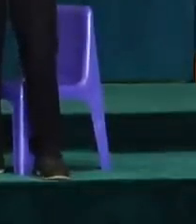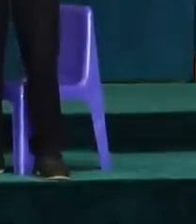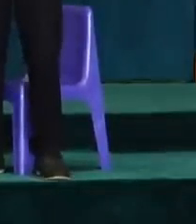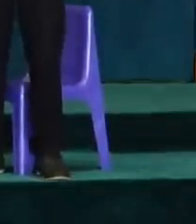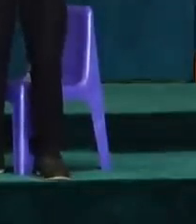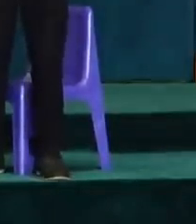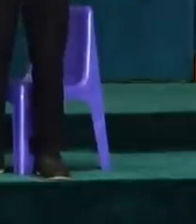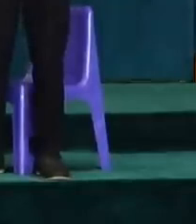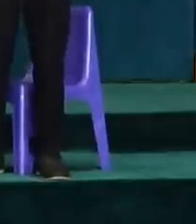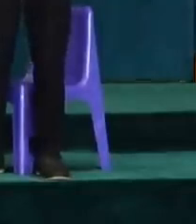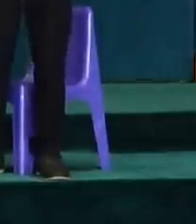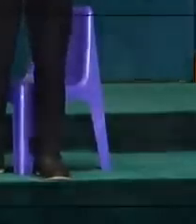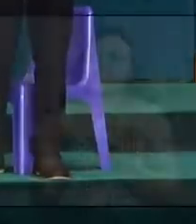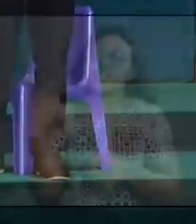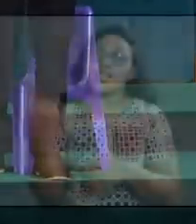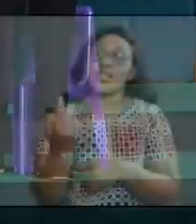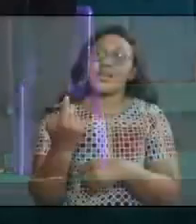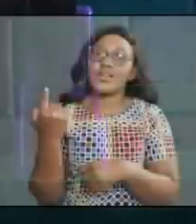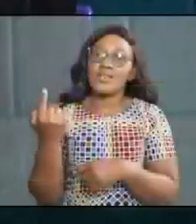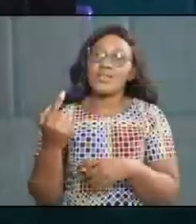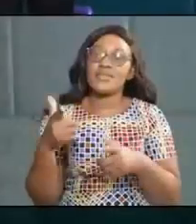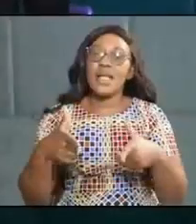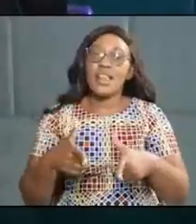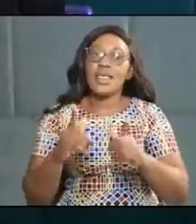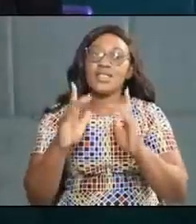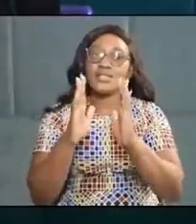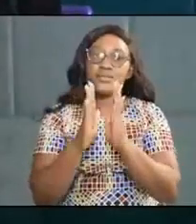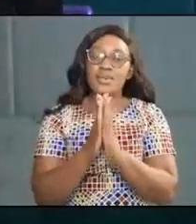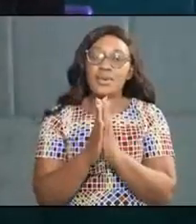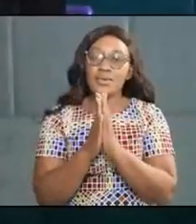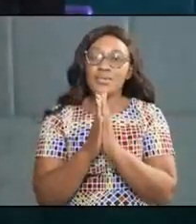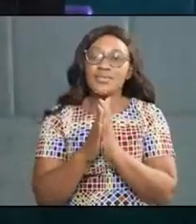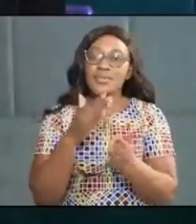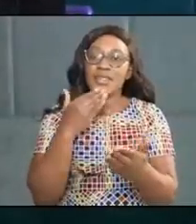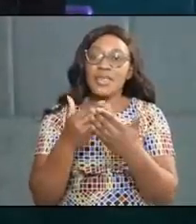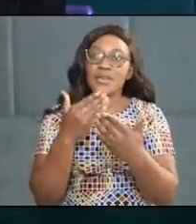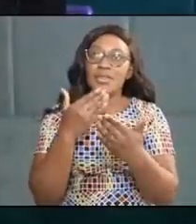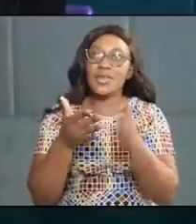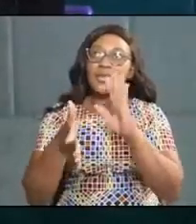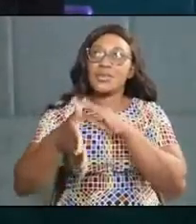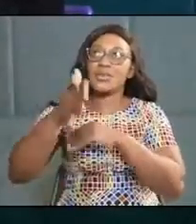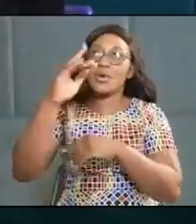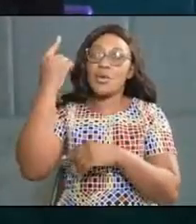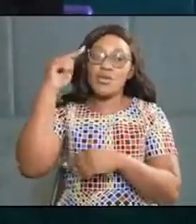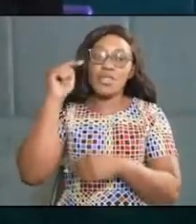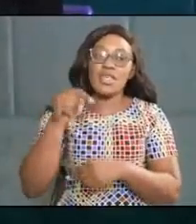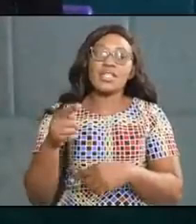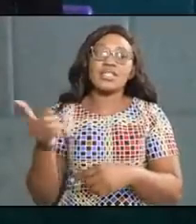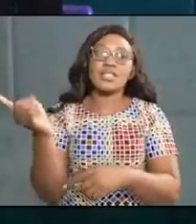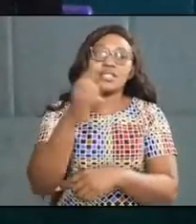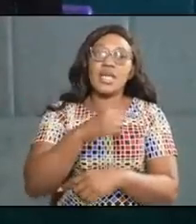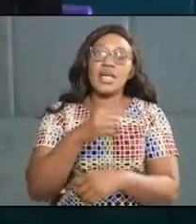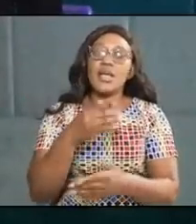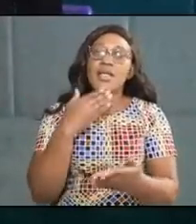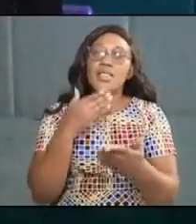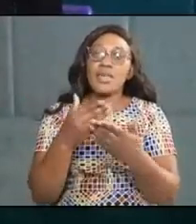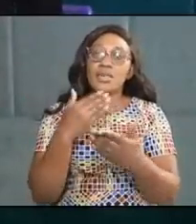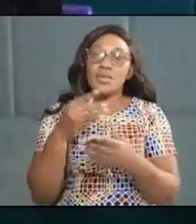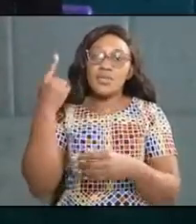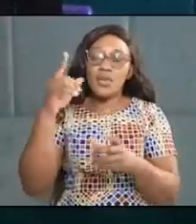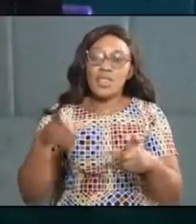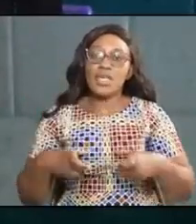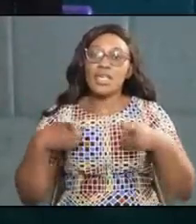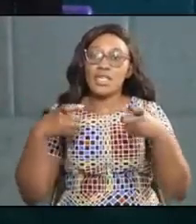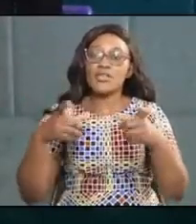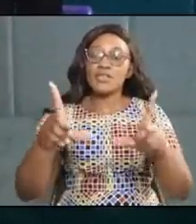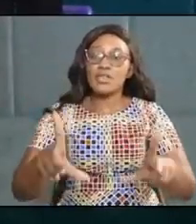Jesus alone. Let's pray. Thank you, God, for this day. Thank you for the gift of life. Now, as we